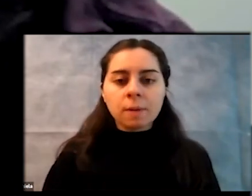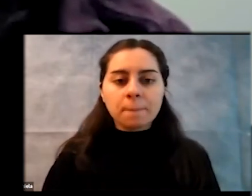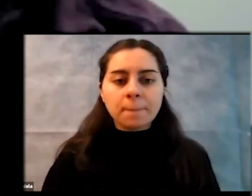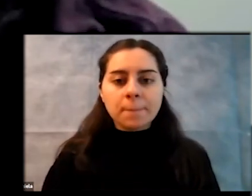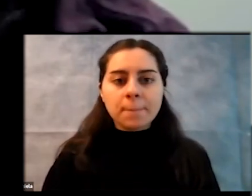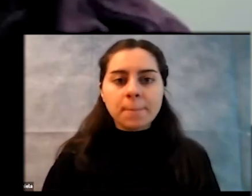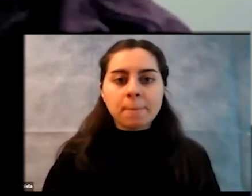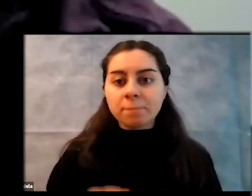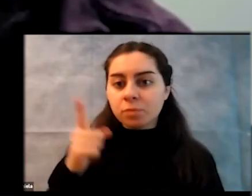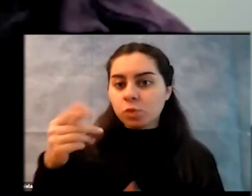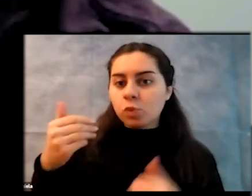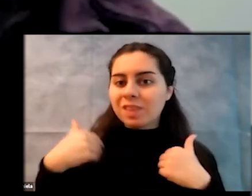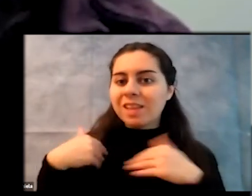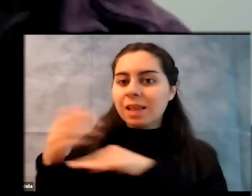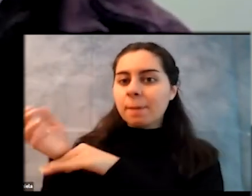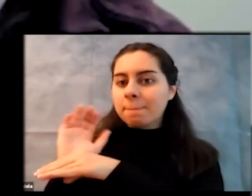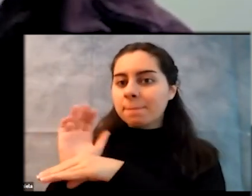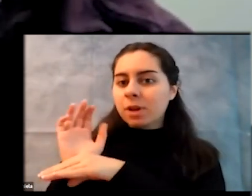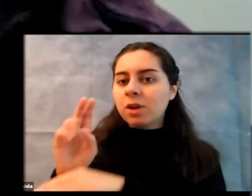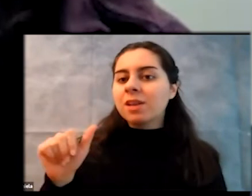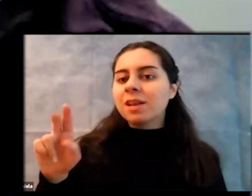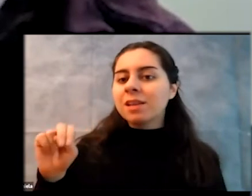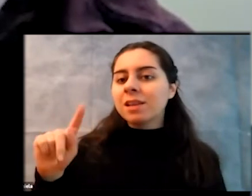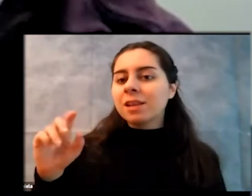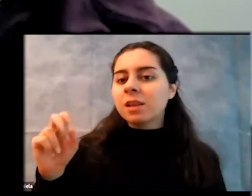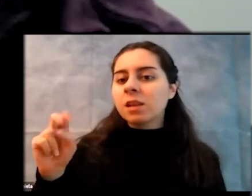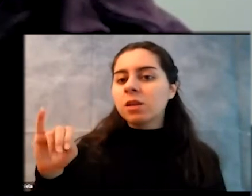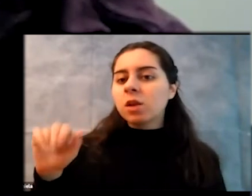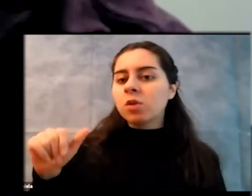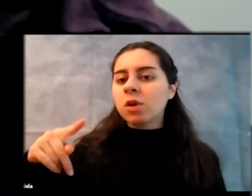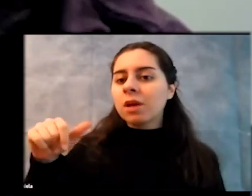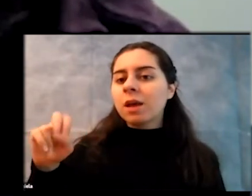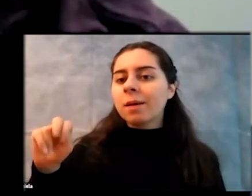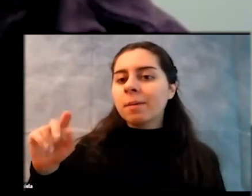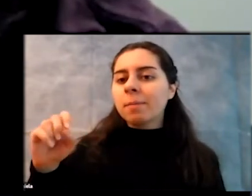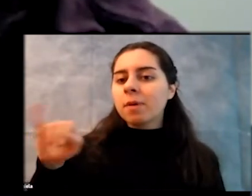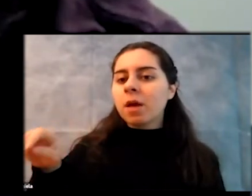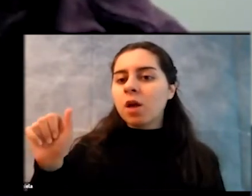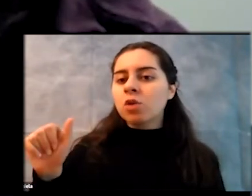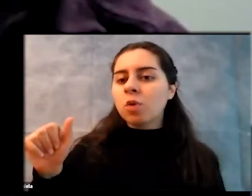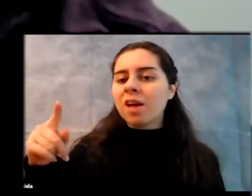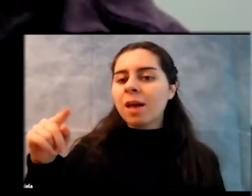Do you have the documentary Antonia Pantoja Presente available? I believe we do.